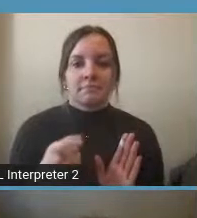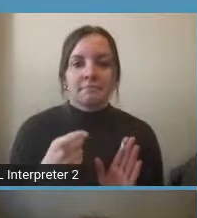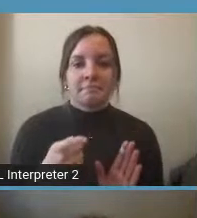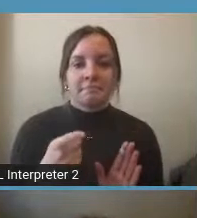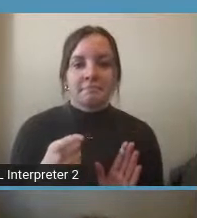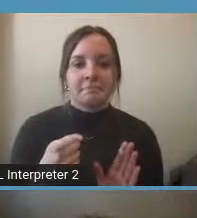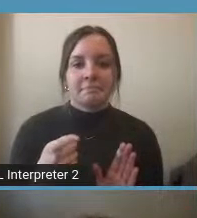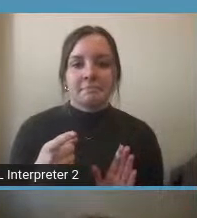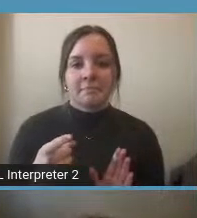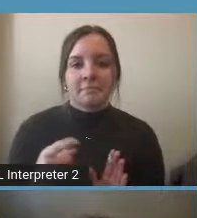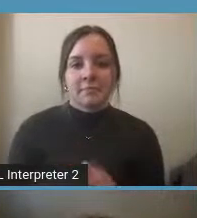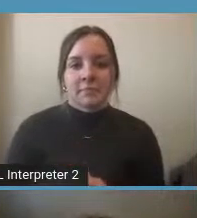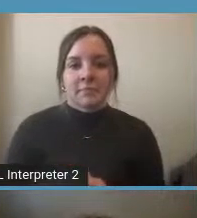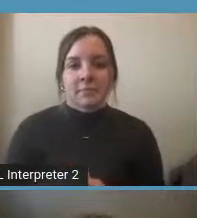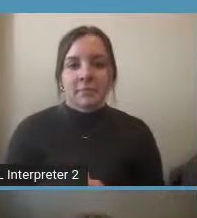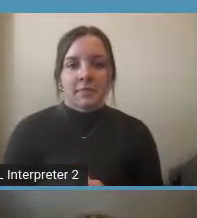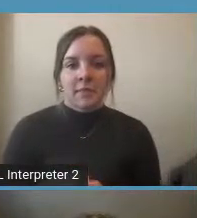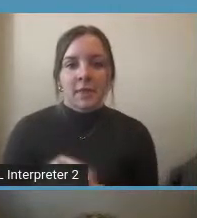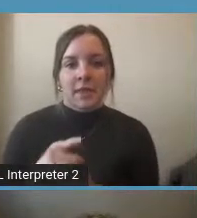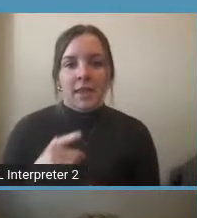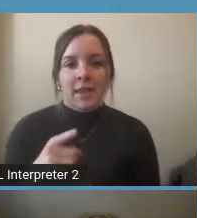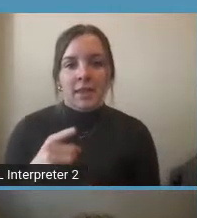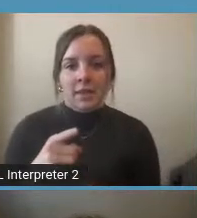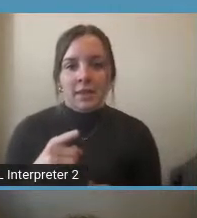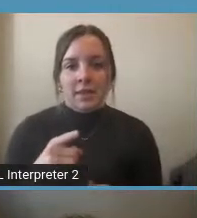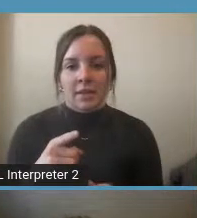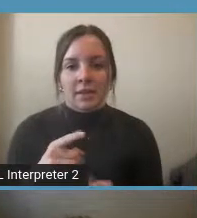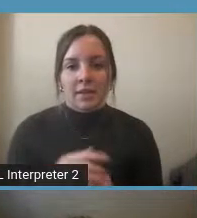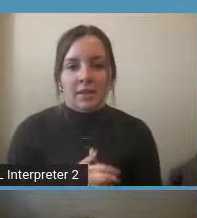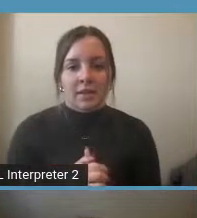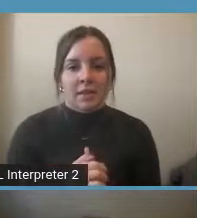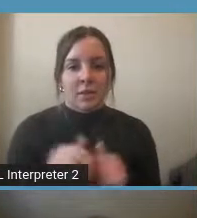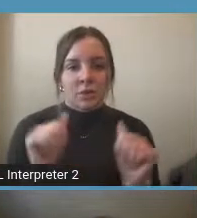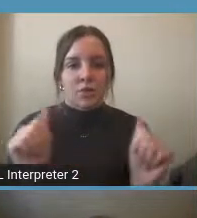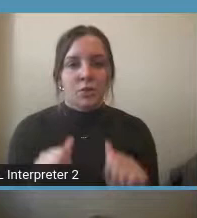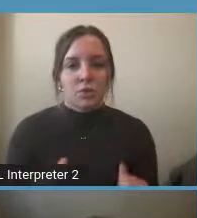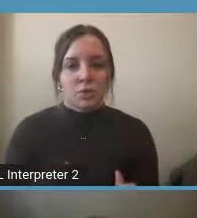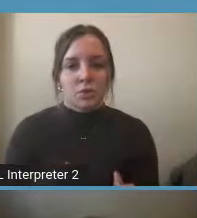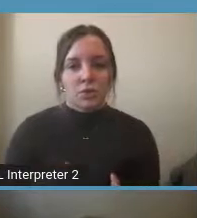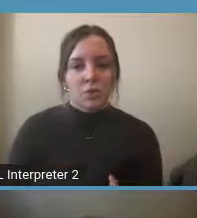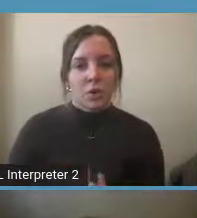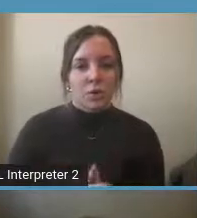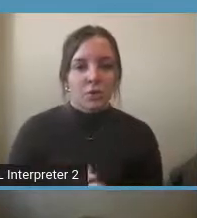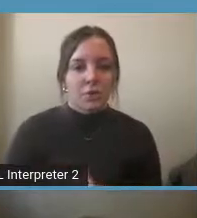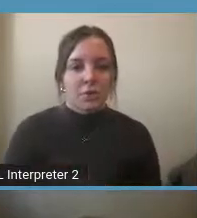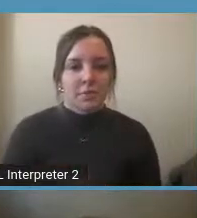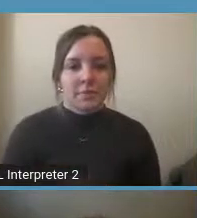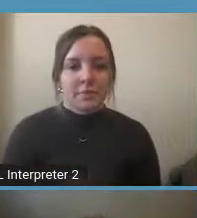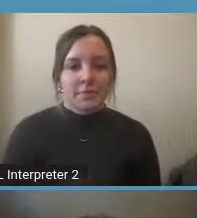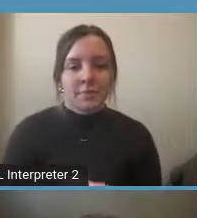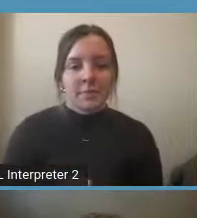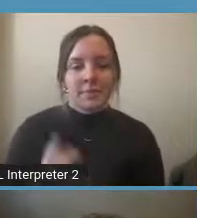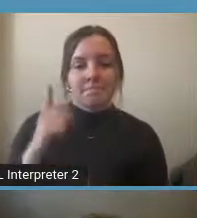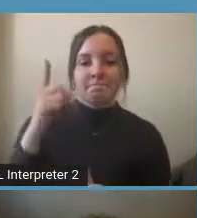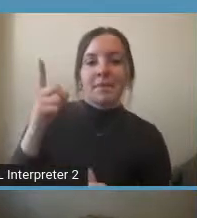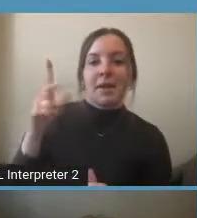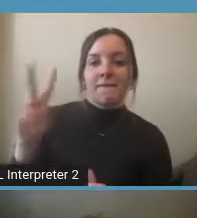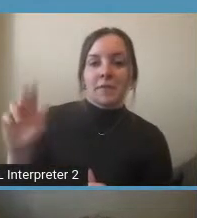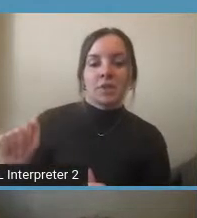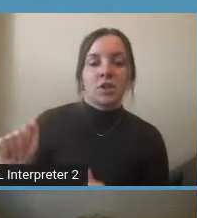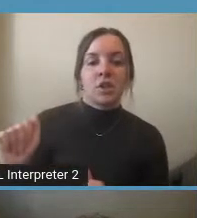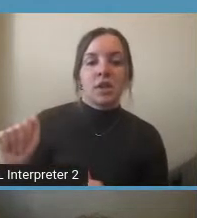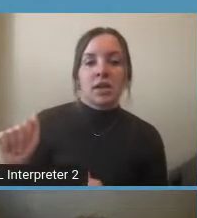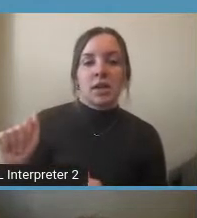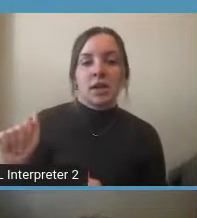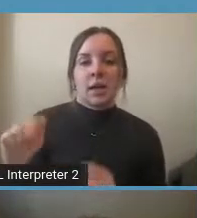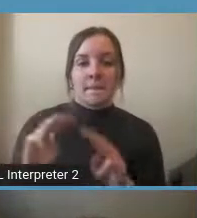Caligula Sculpture, which was 2,000 years old at the Virginia Museum of Fine Arts. Again, we scanned it,